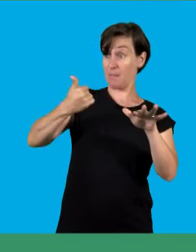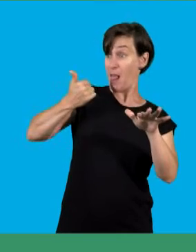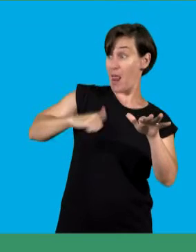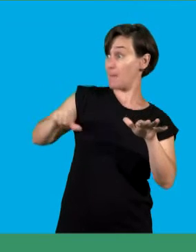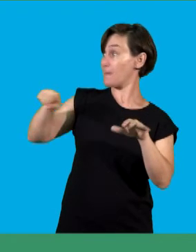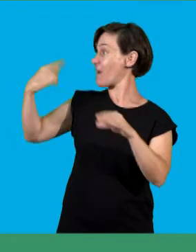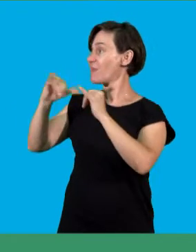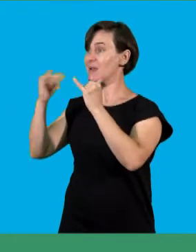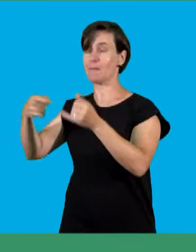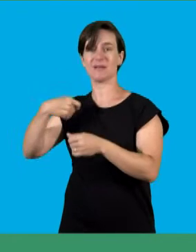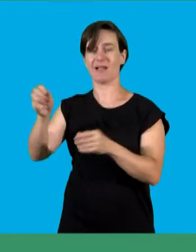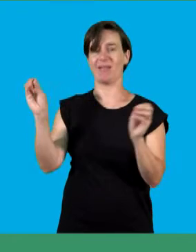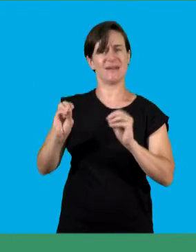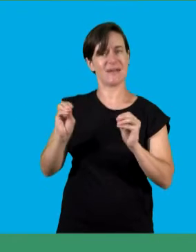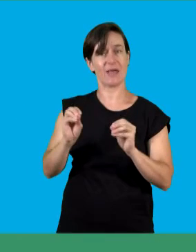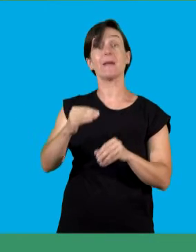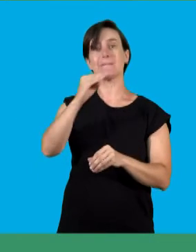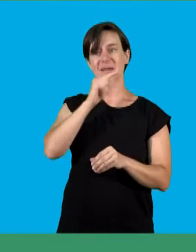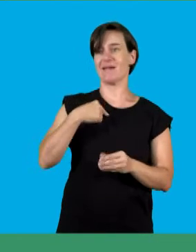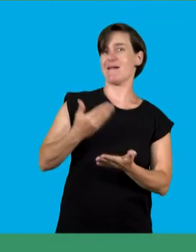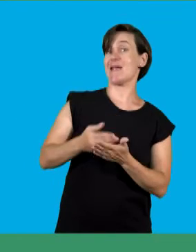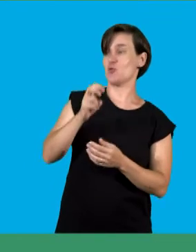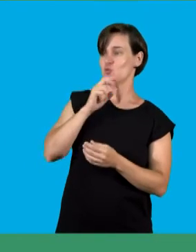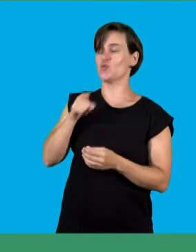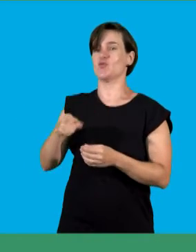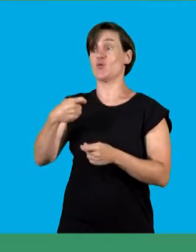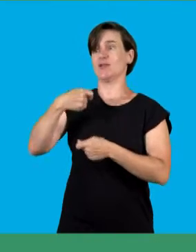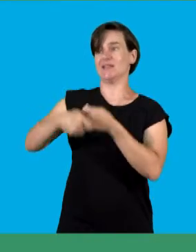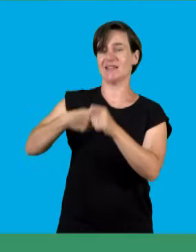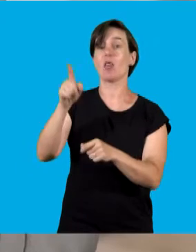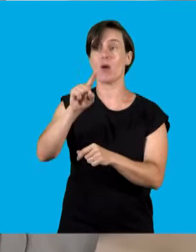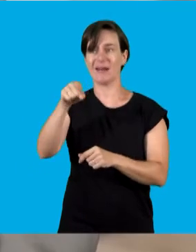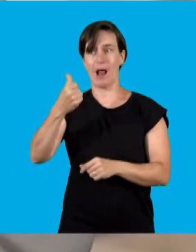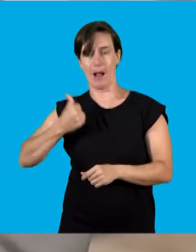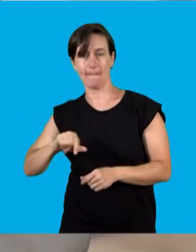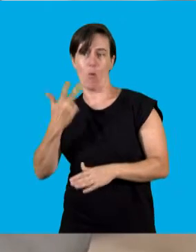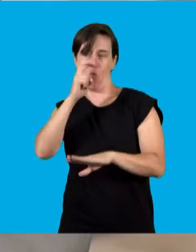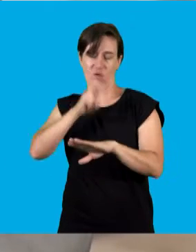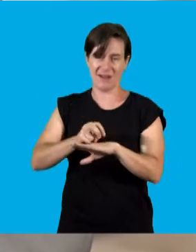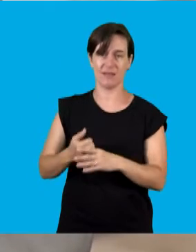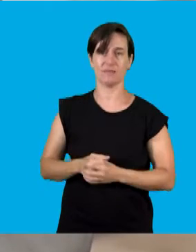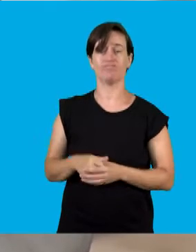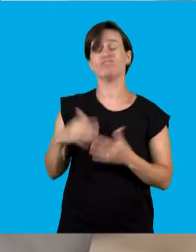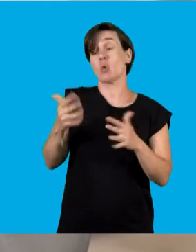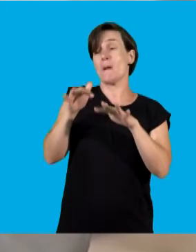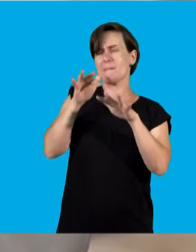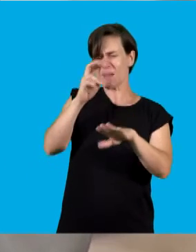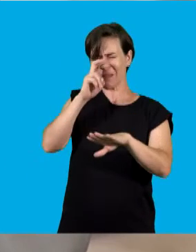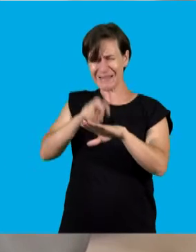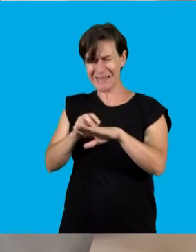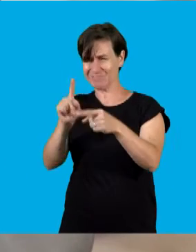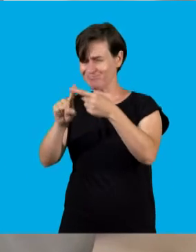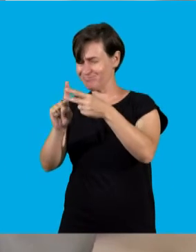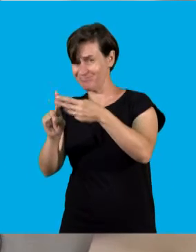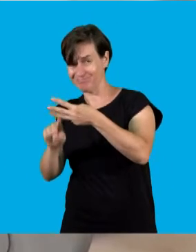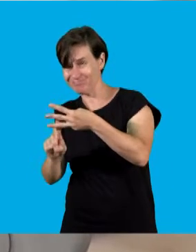needs and desires are unfulfilled. So you check first that, okay, people, they need 1, 2, 3. So that is a gap